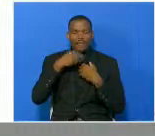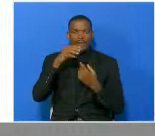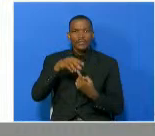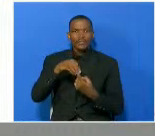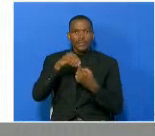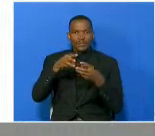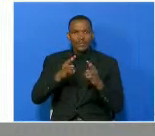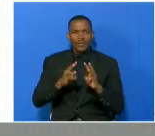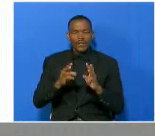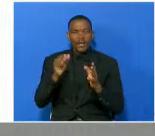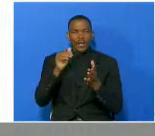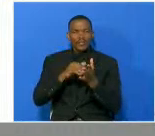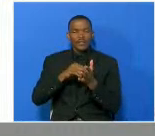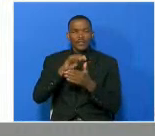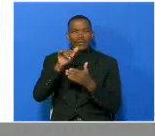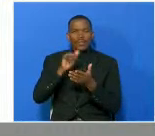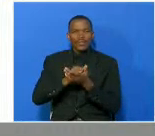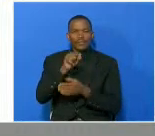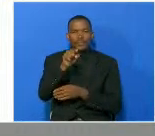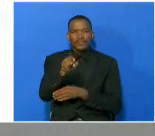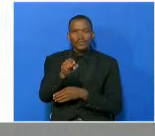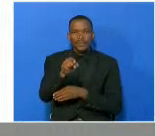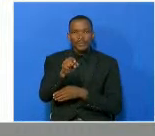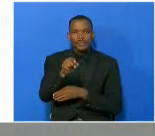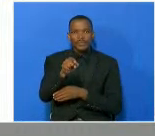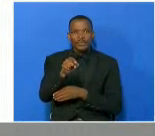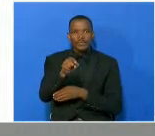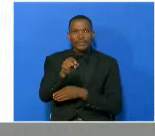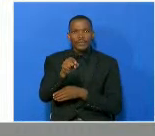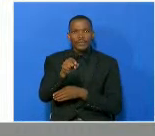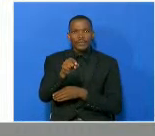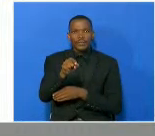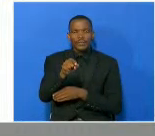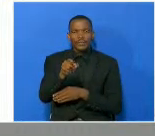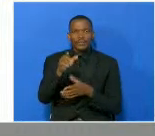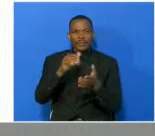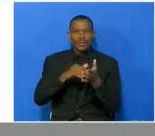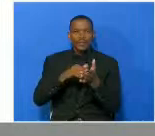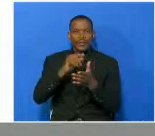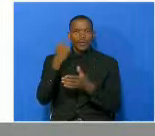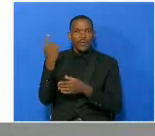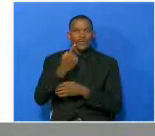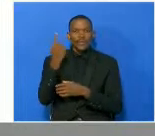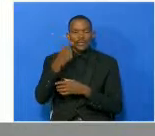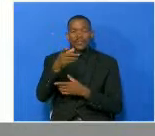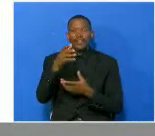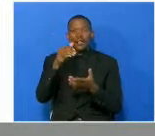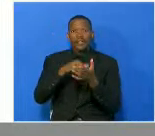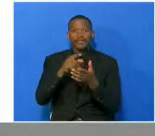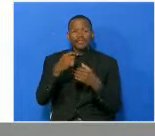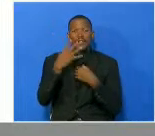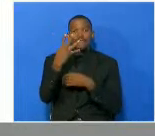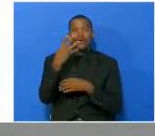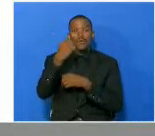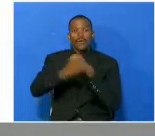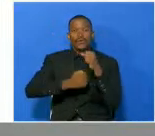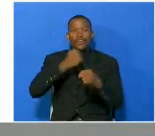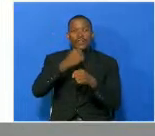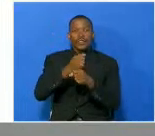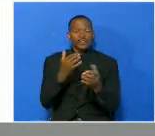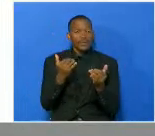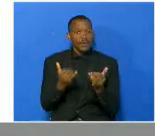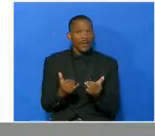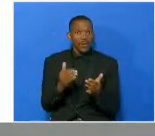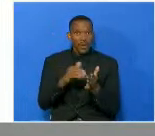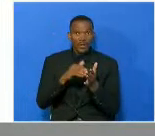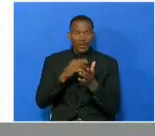in professional research and development. Actually, it's almost like 4 years now.